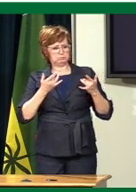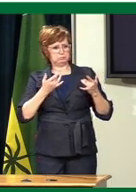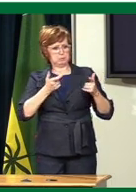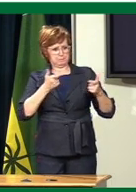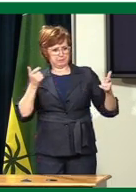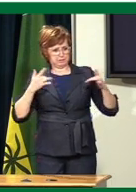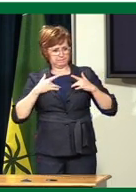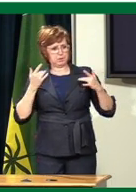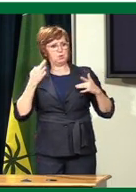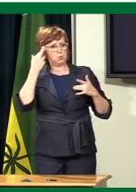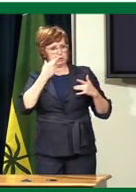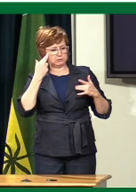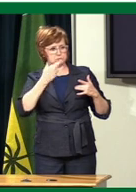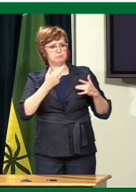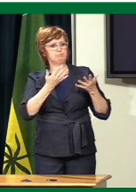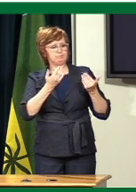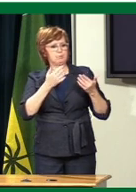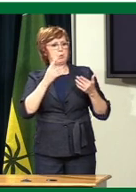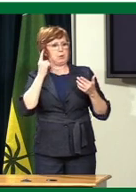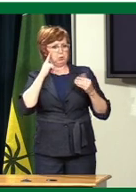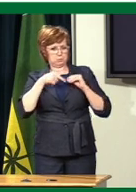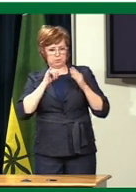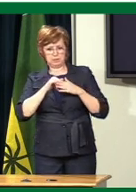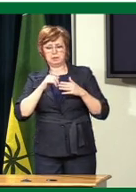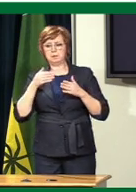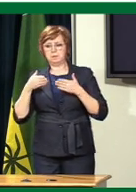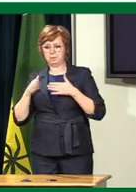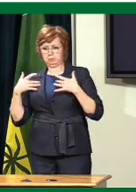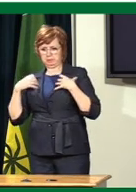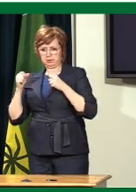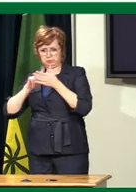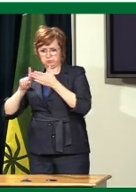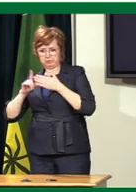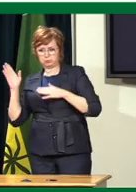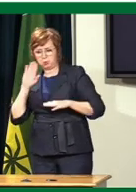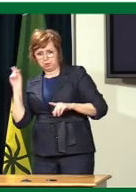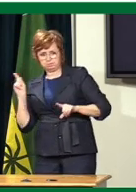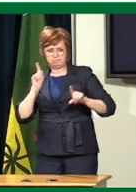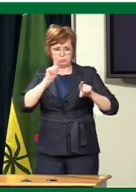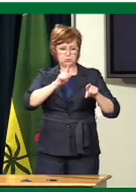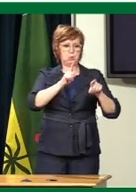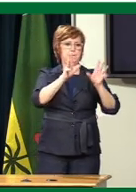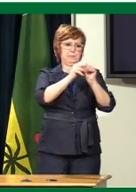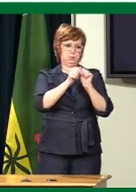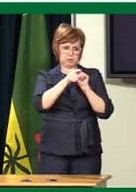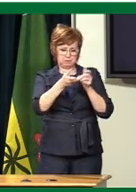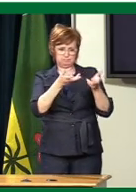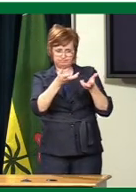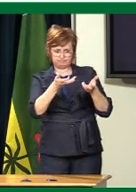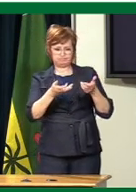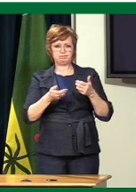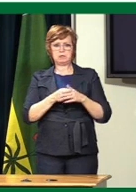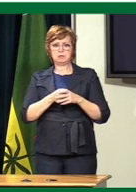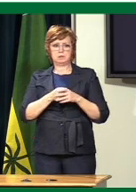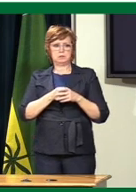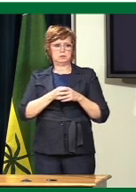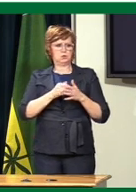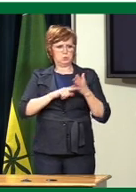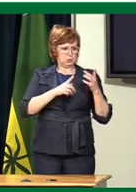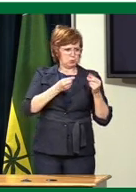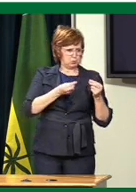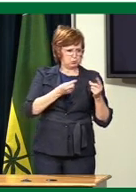gathering for whatever purpose, typically public health inspectors would come out and have conversations with the organizers about what they're